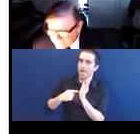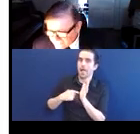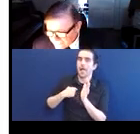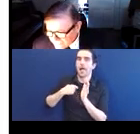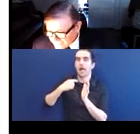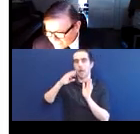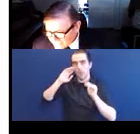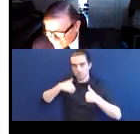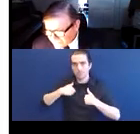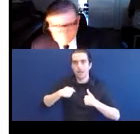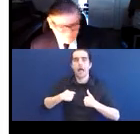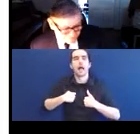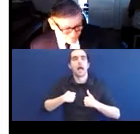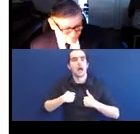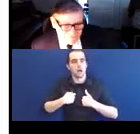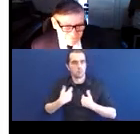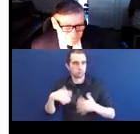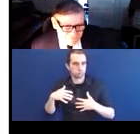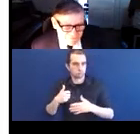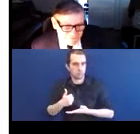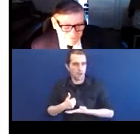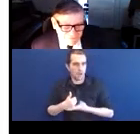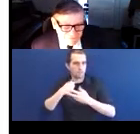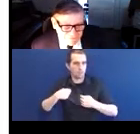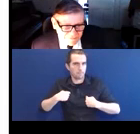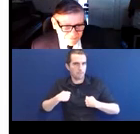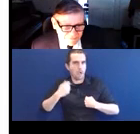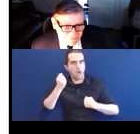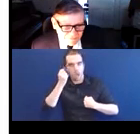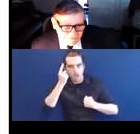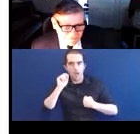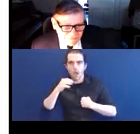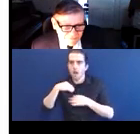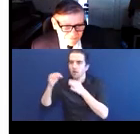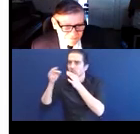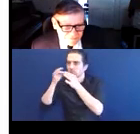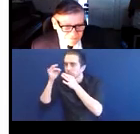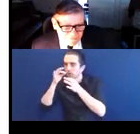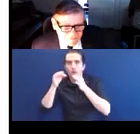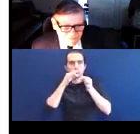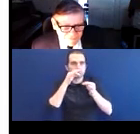generally, I believe, is having more understanding of Asperger's and autism in society,